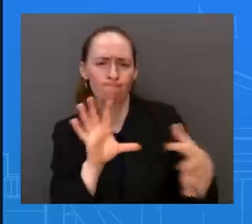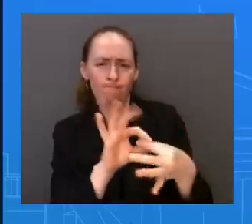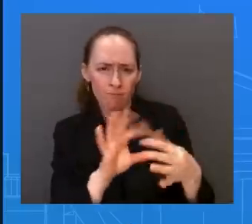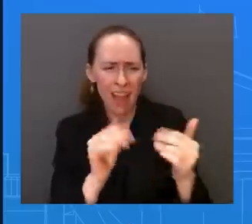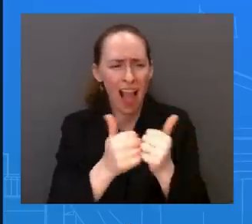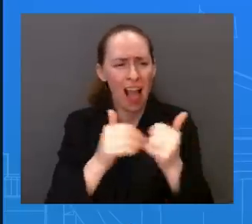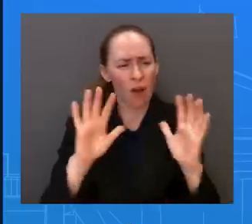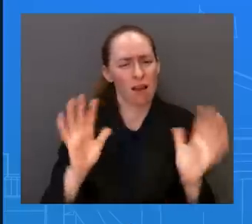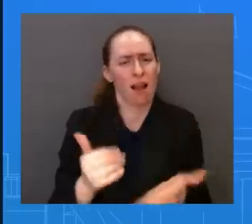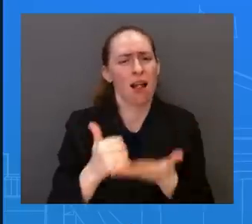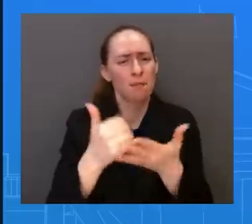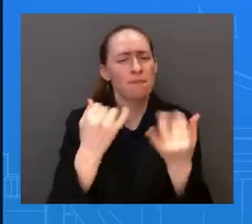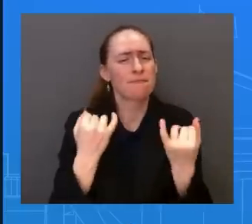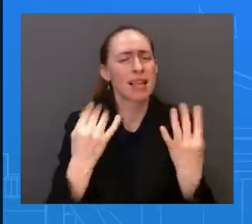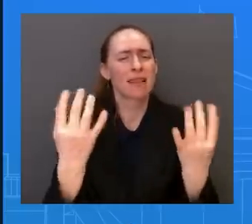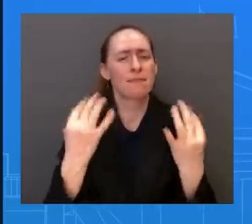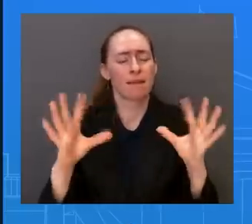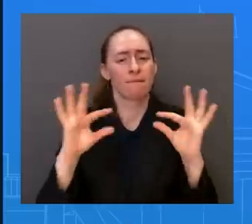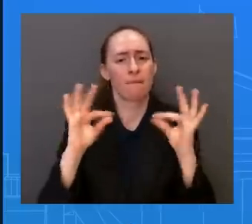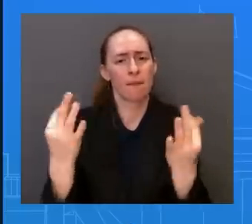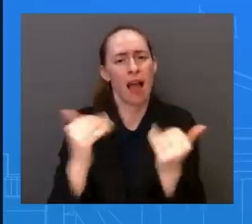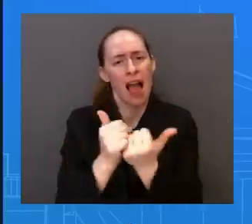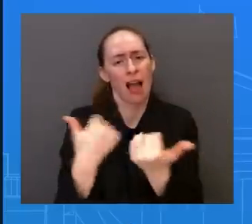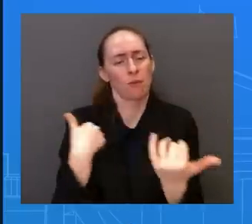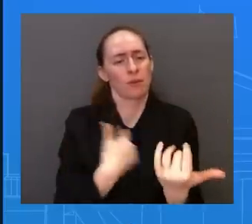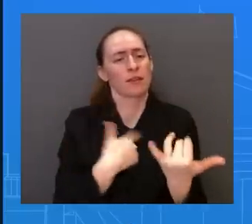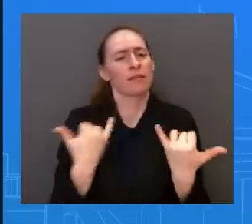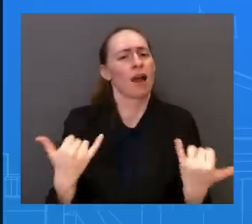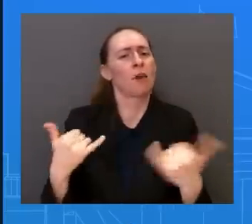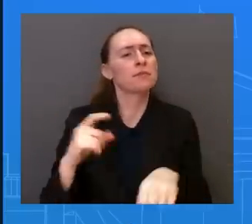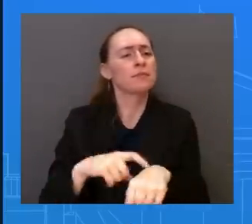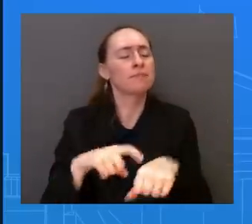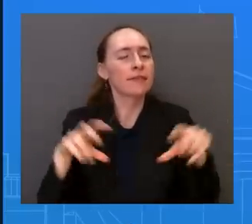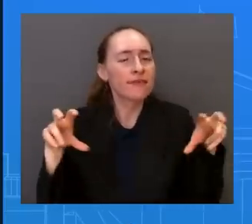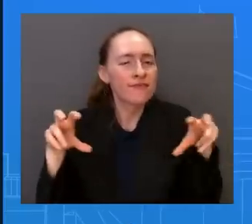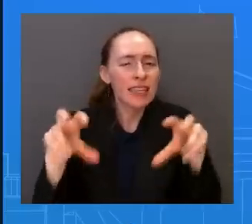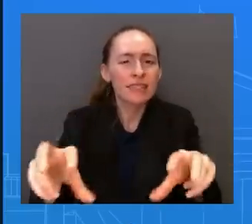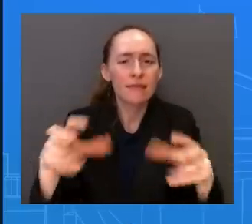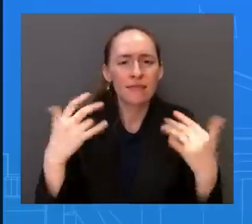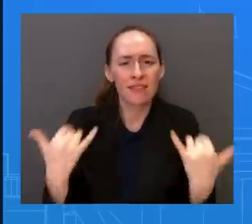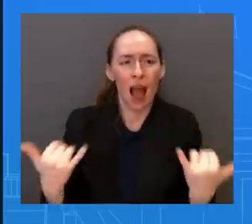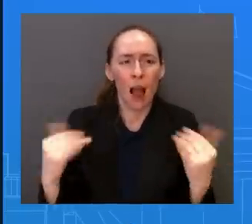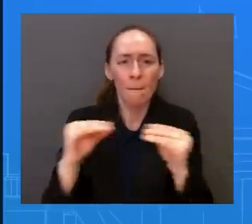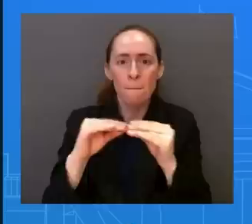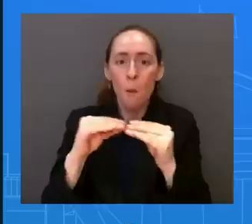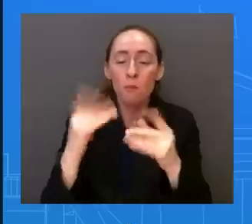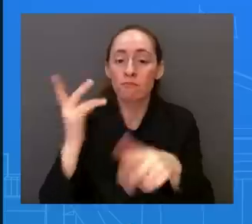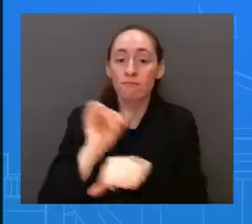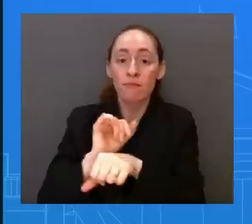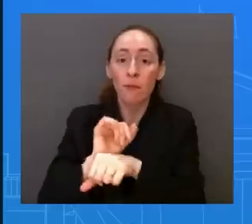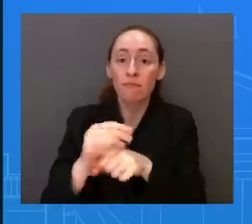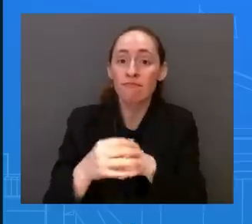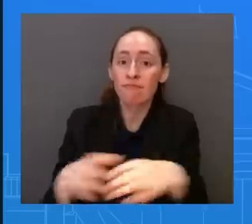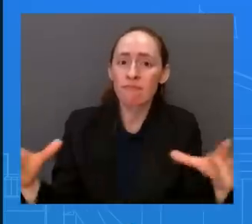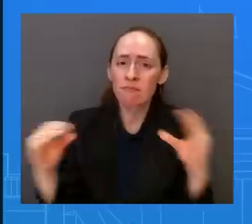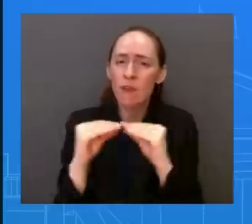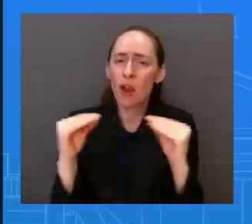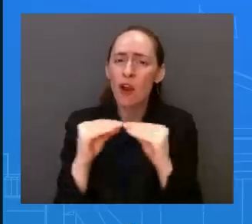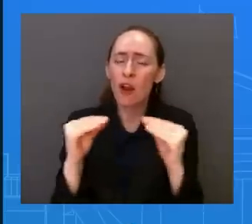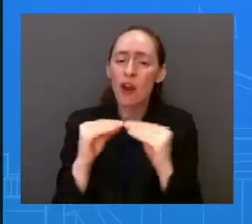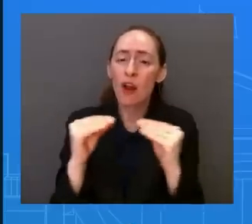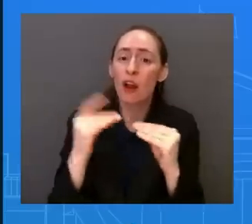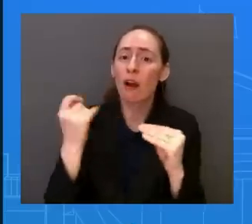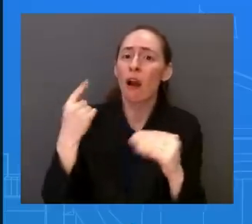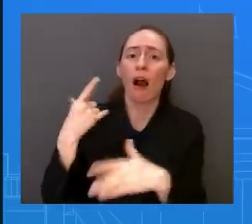country and creating more manufacturing jobs, and do that in a way that reduces the deficit. And the president is going to lay out a